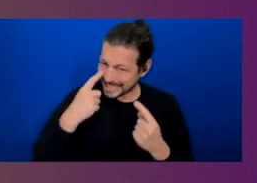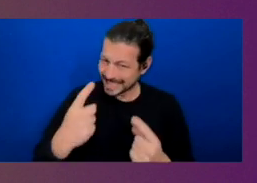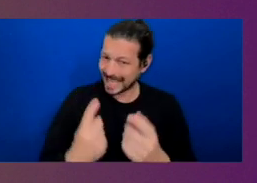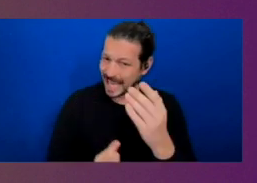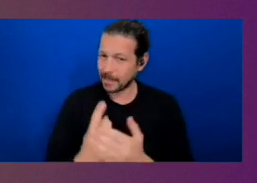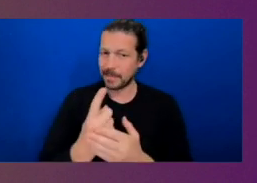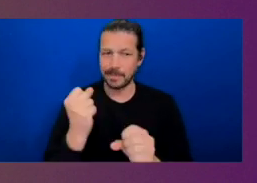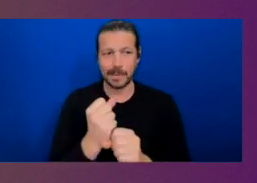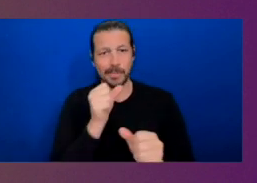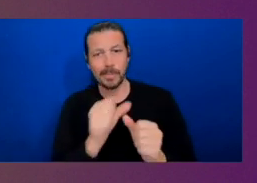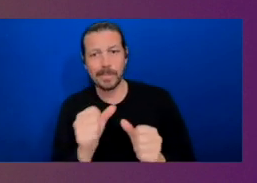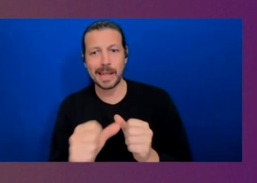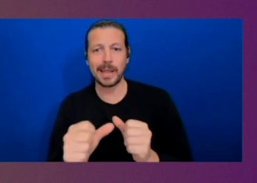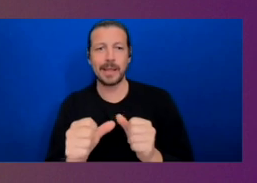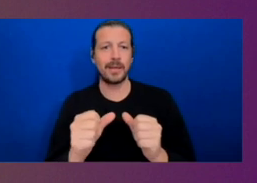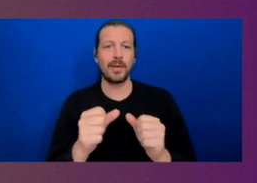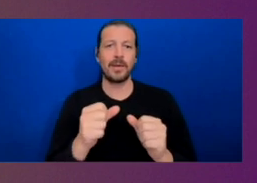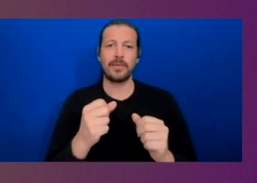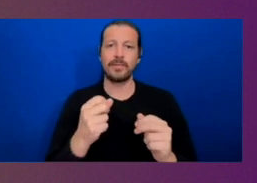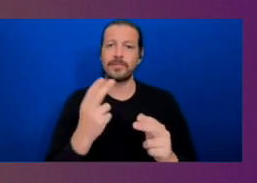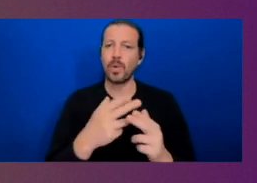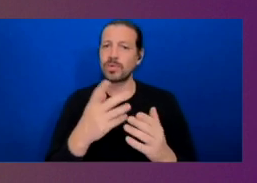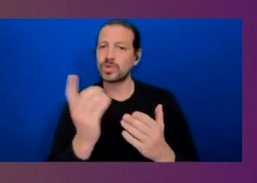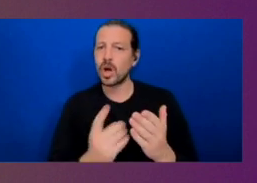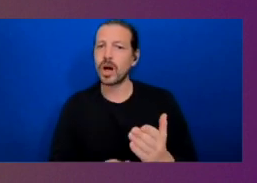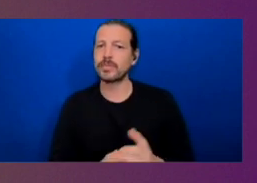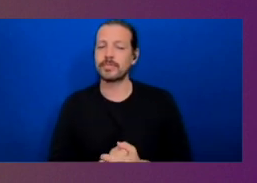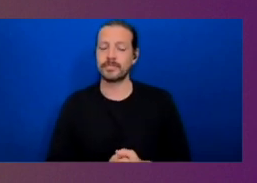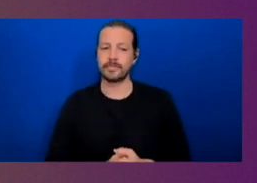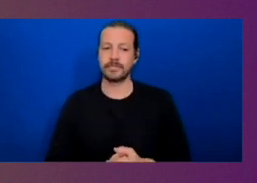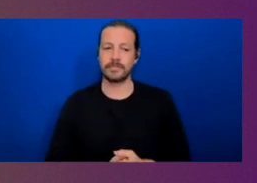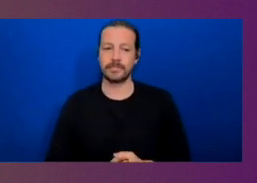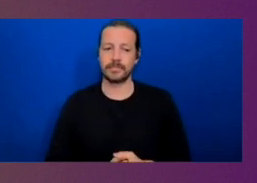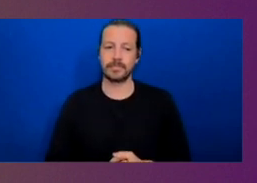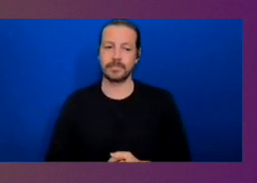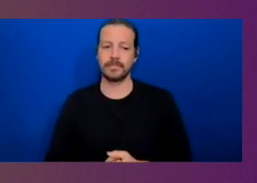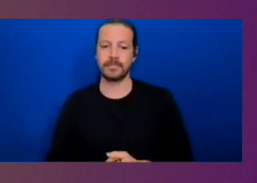kind of everyone on this call and those that will listen to this afterwards do?